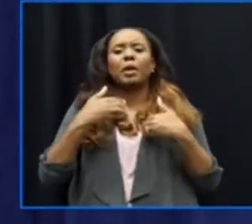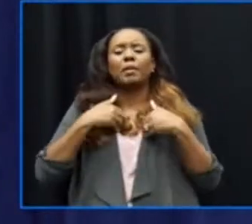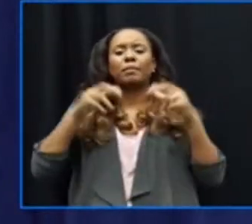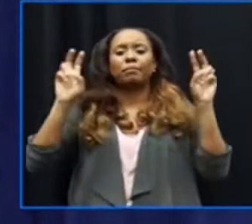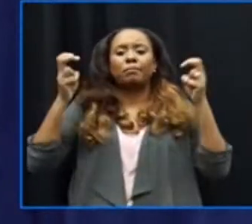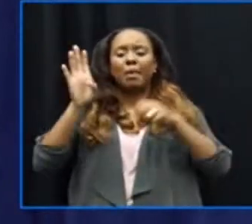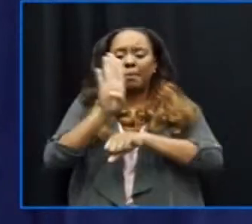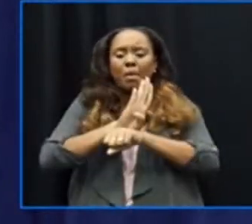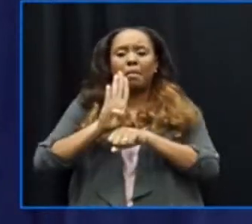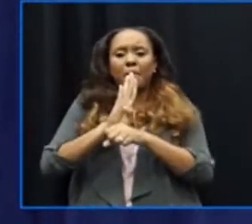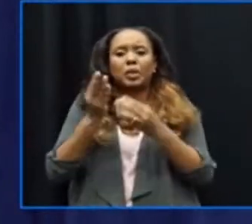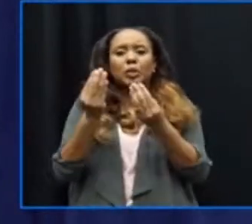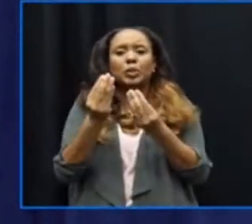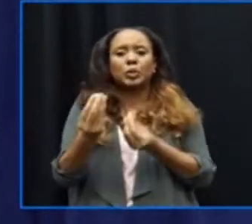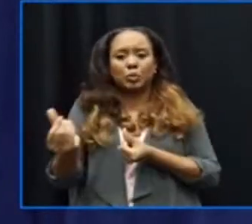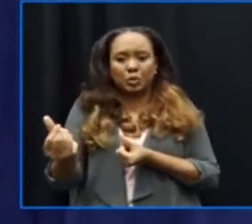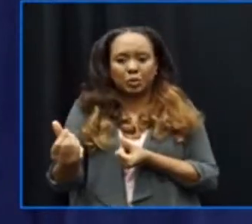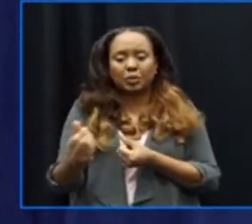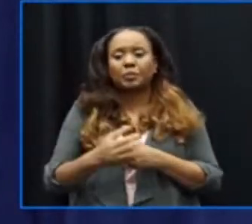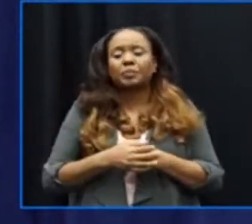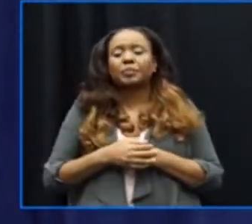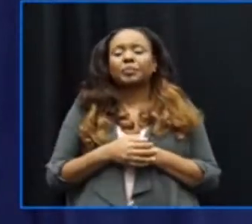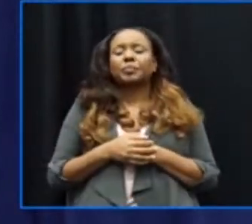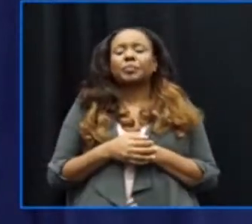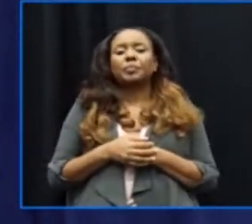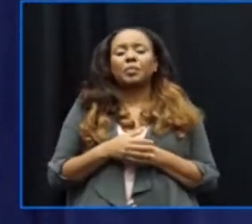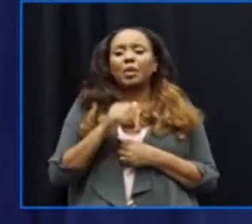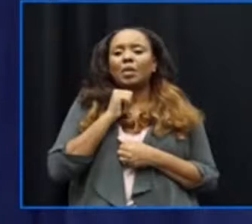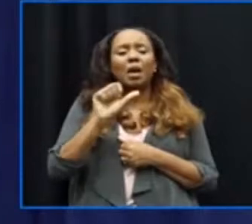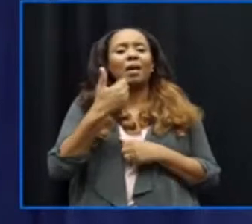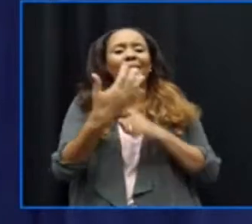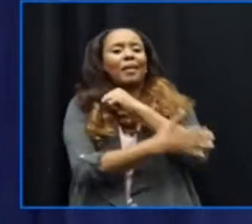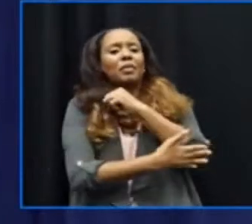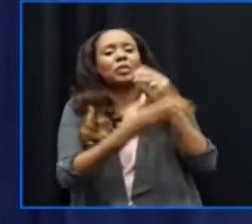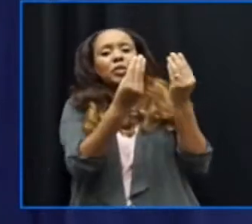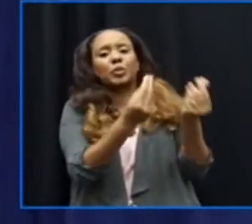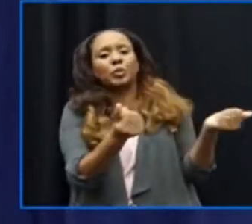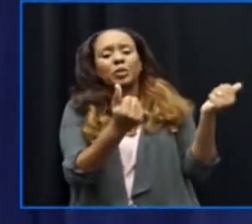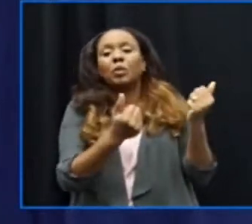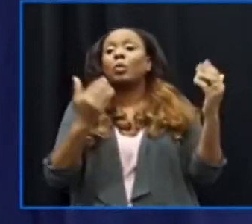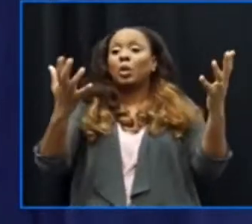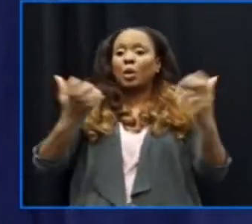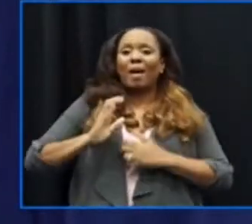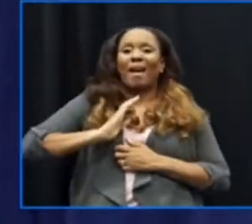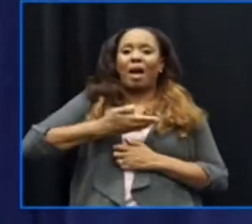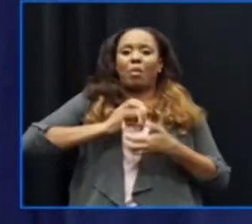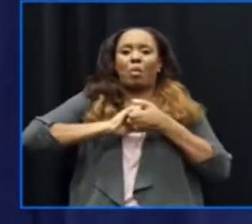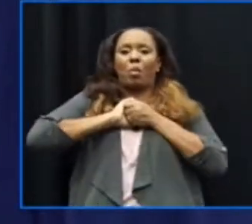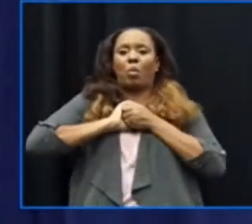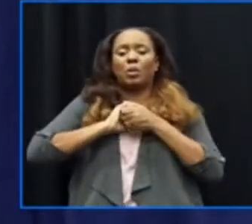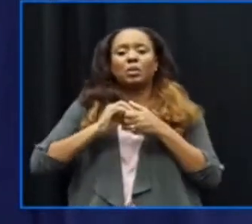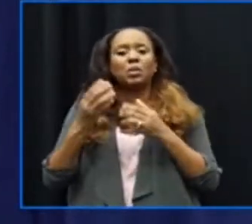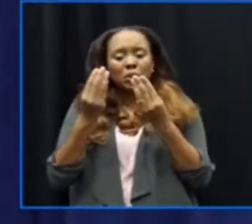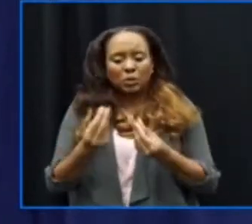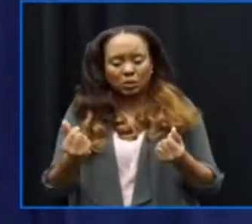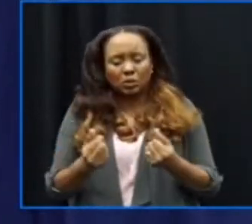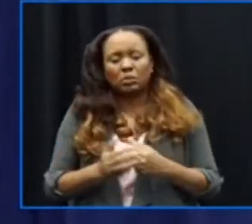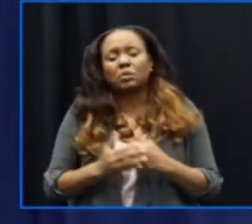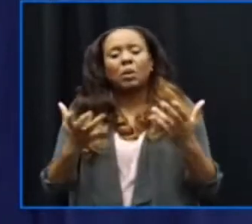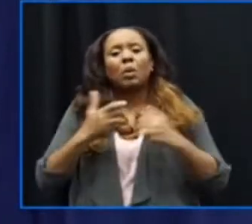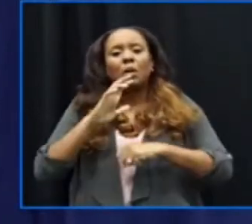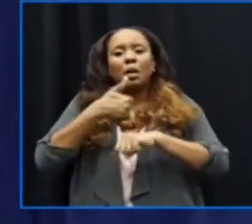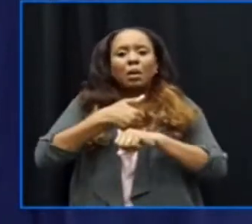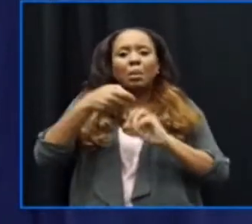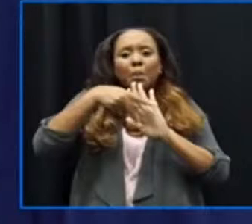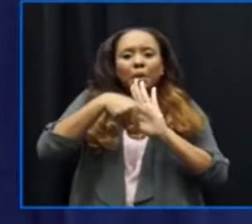Not somebody else's solution, but a Barbados solution. And in so doing, we have to come up with some priorities, some principles that are